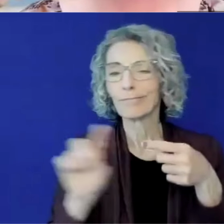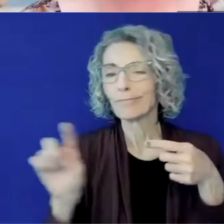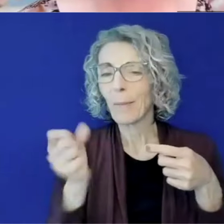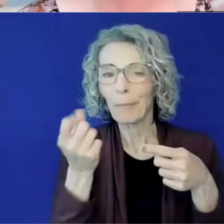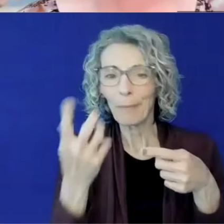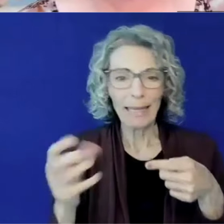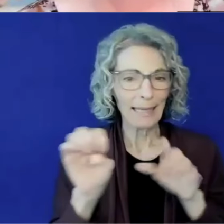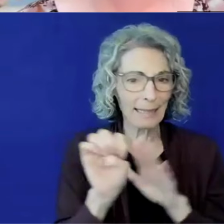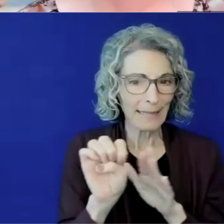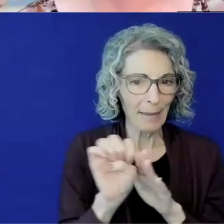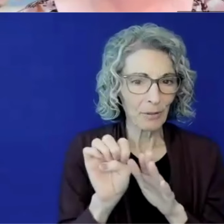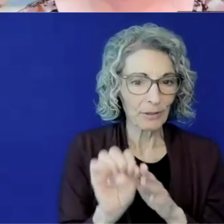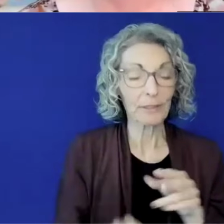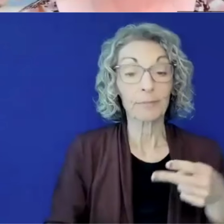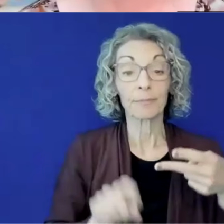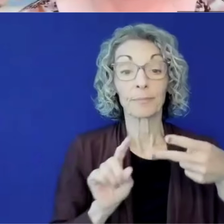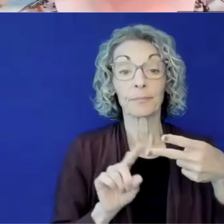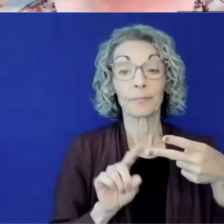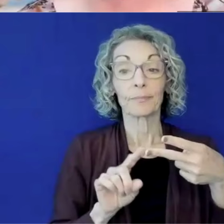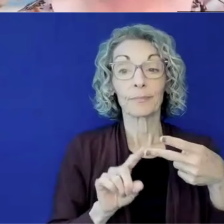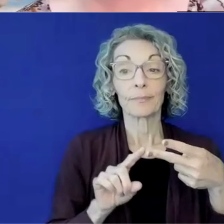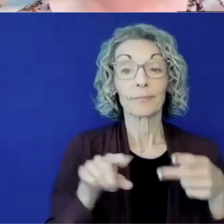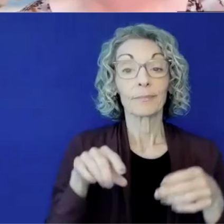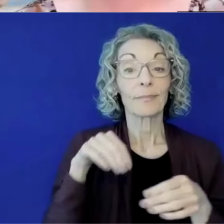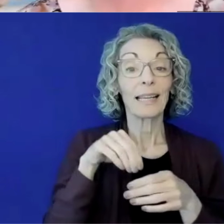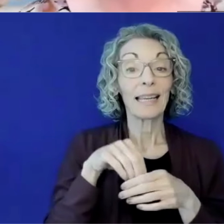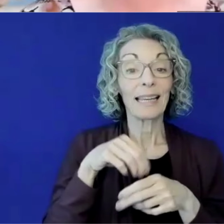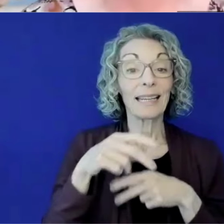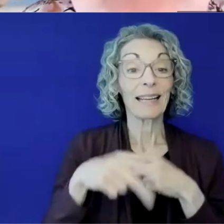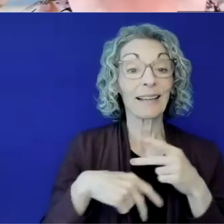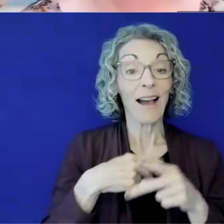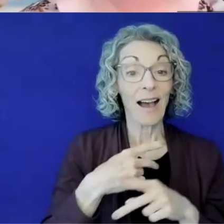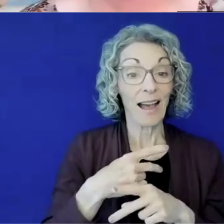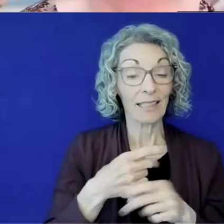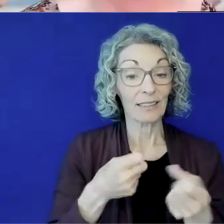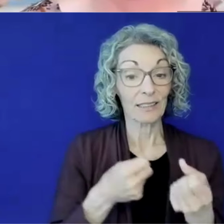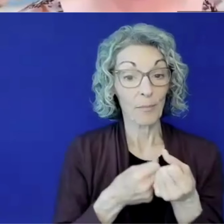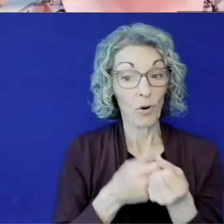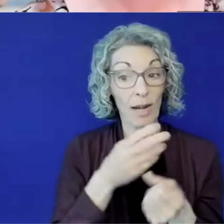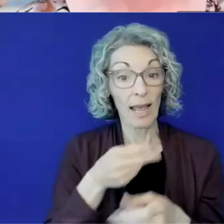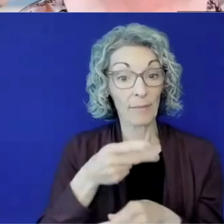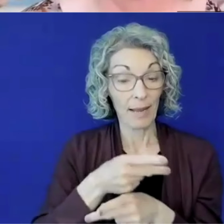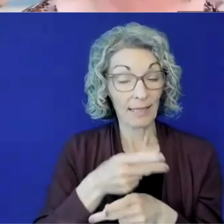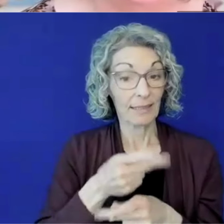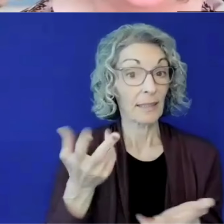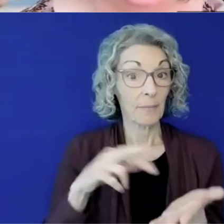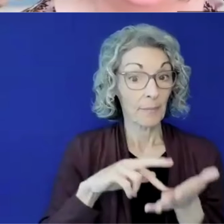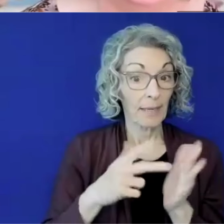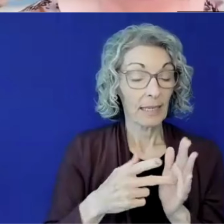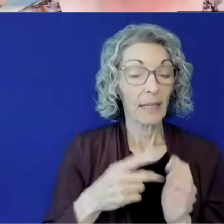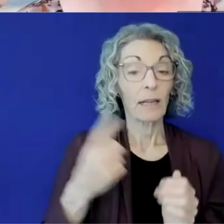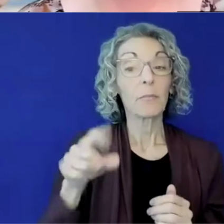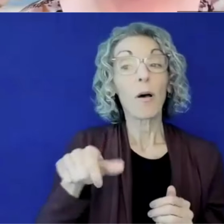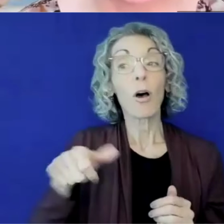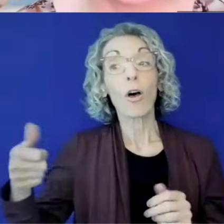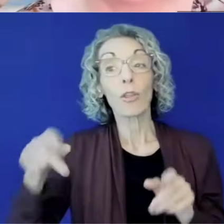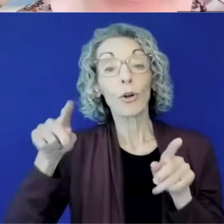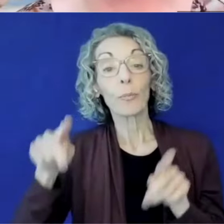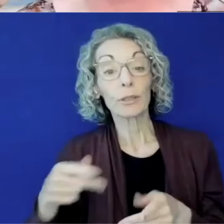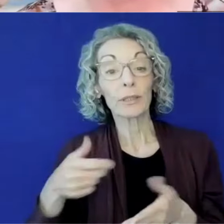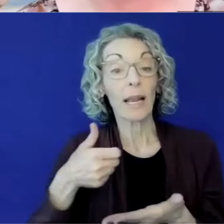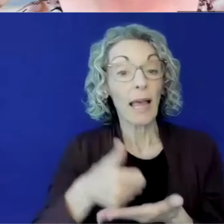examples. There's also in-kind support and maintenance, which means someone else is helping you with